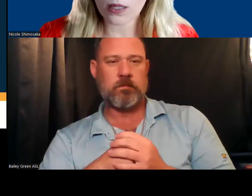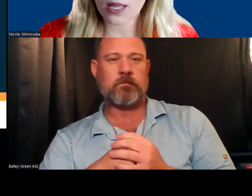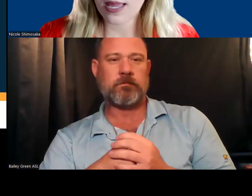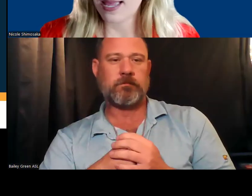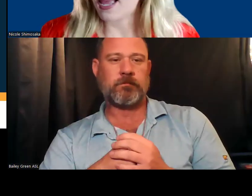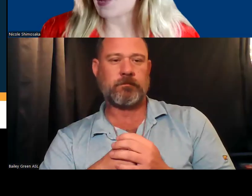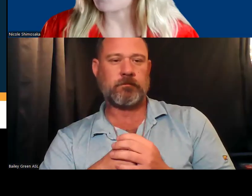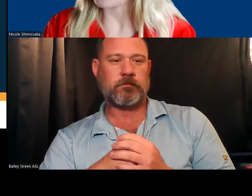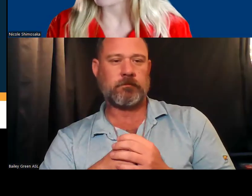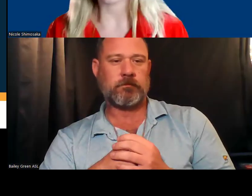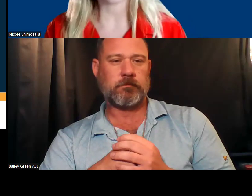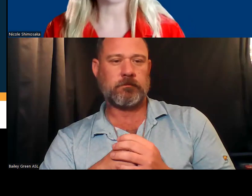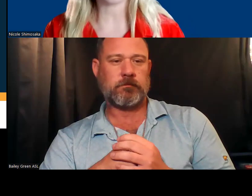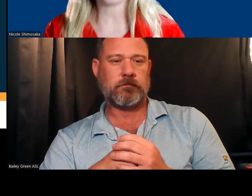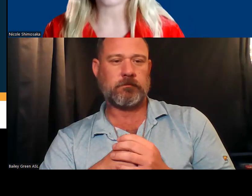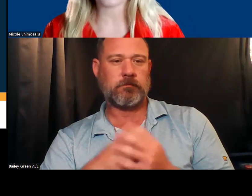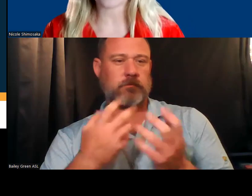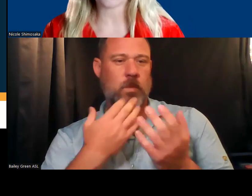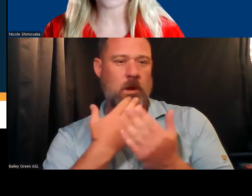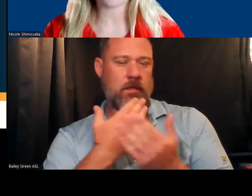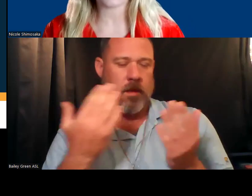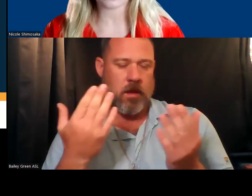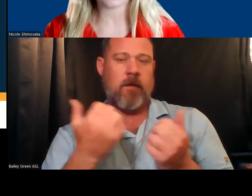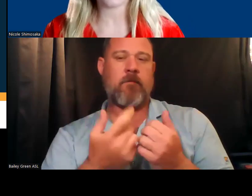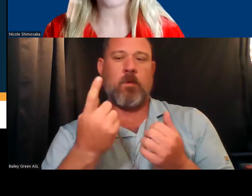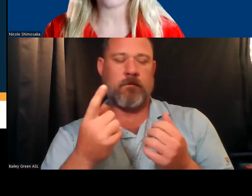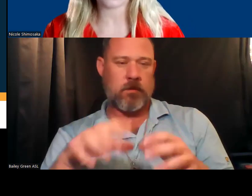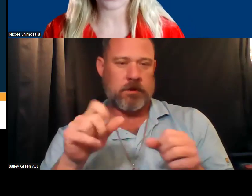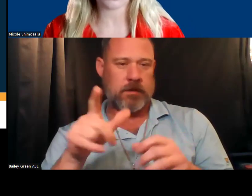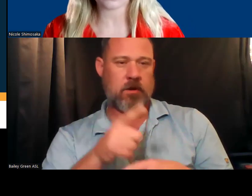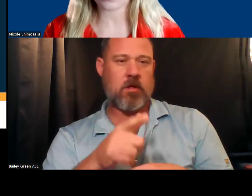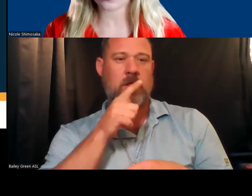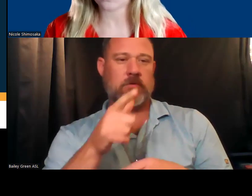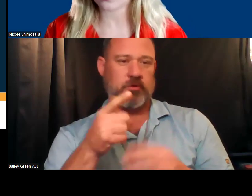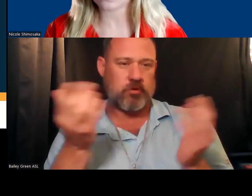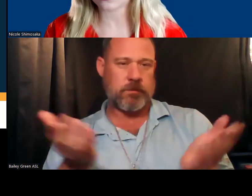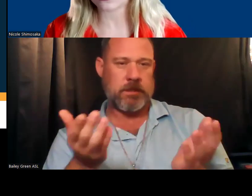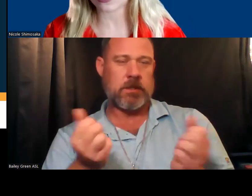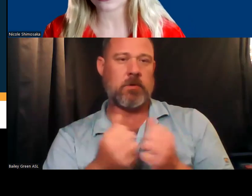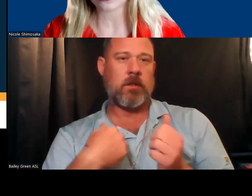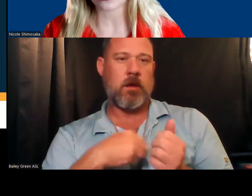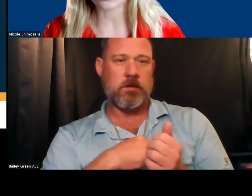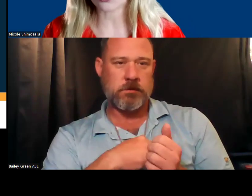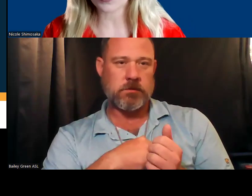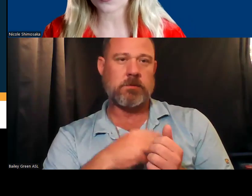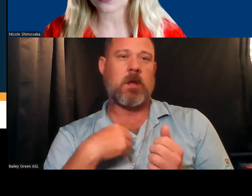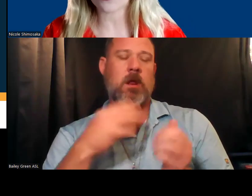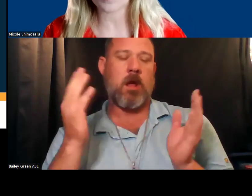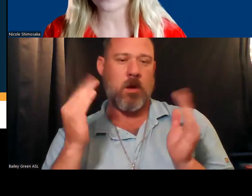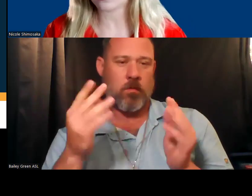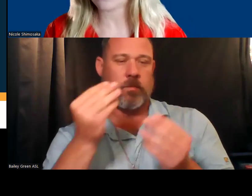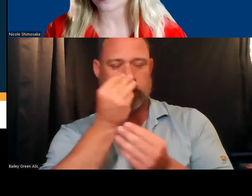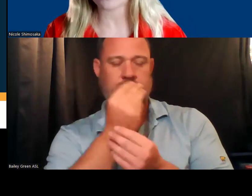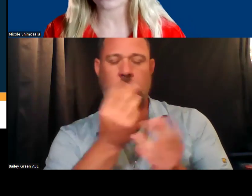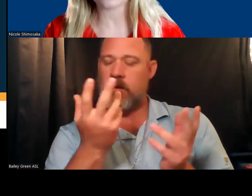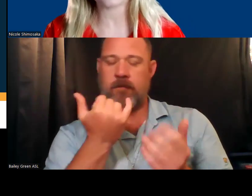well. I want to thank everyone for taking their lunch hour to be here with us today. I hope this was informative,